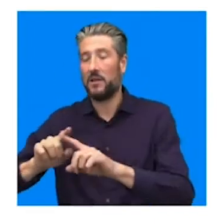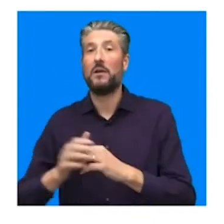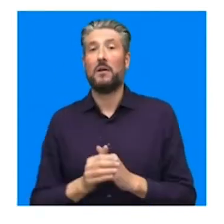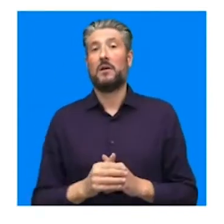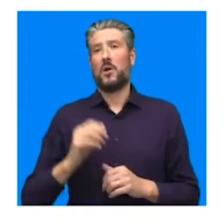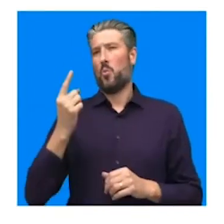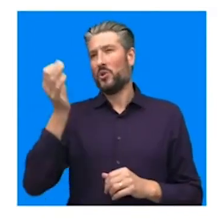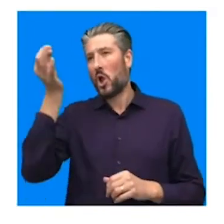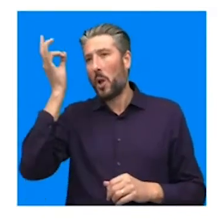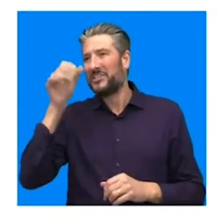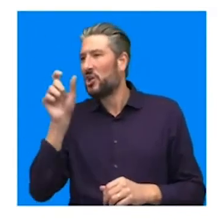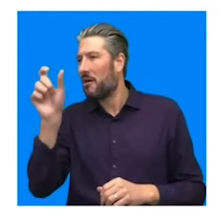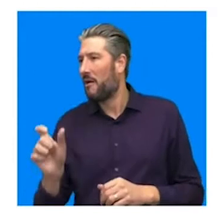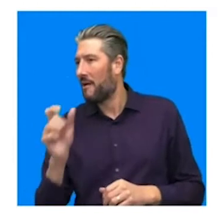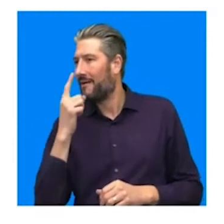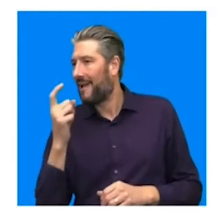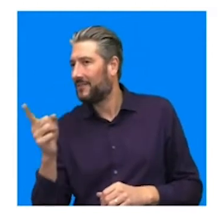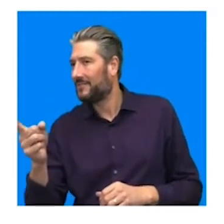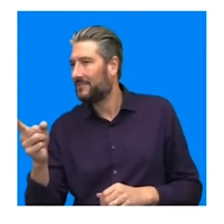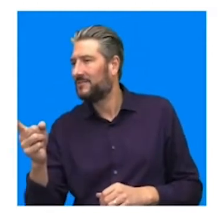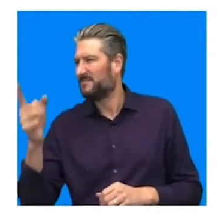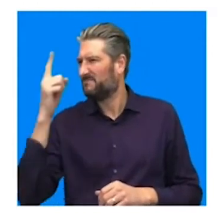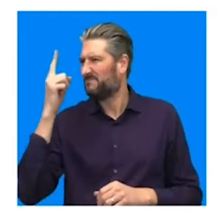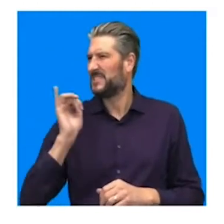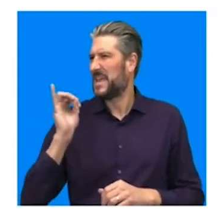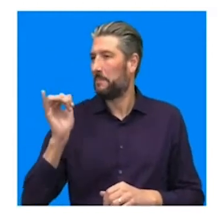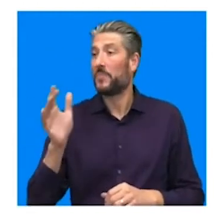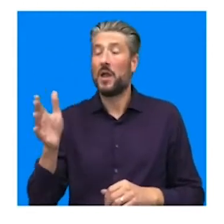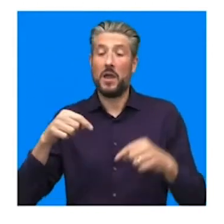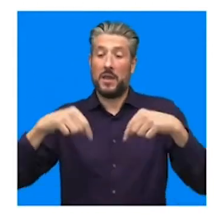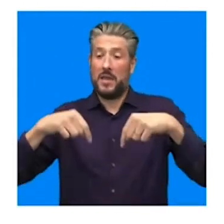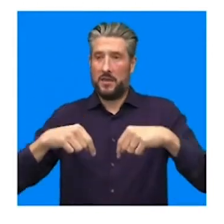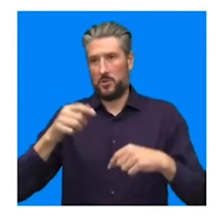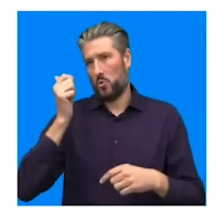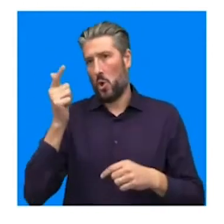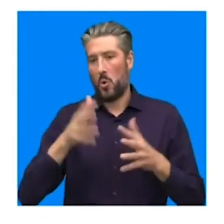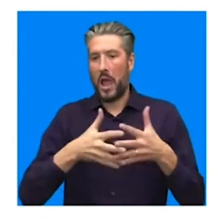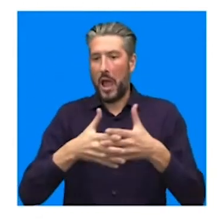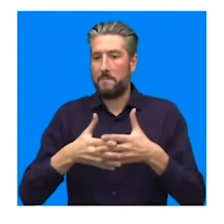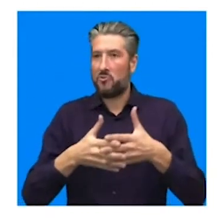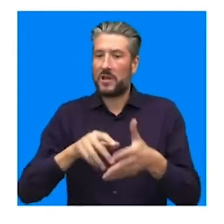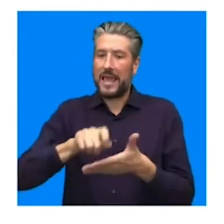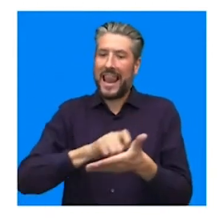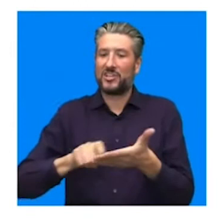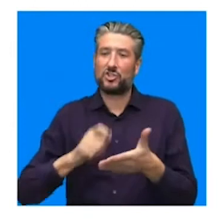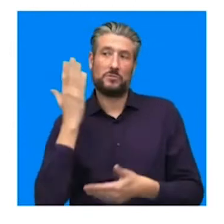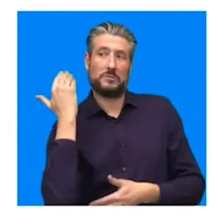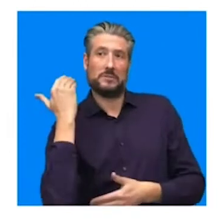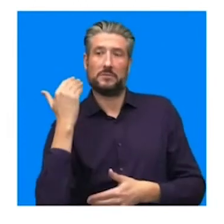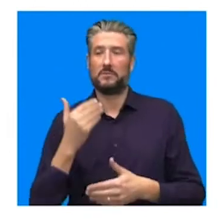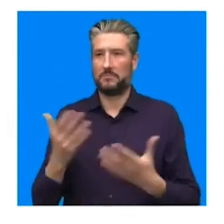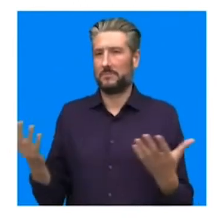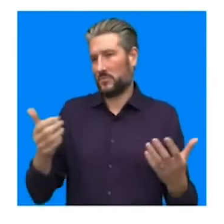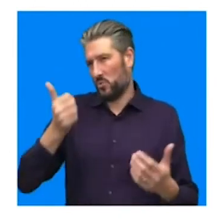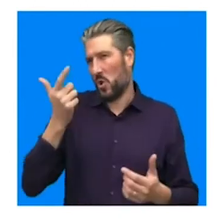maybe relate to this. A couple of weeks ago, we had a pretty substantial election here in the U.S. While we can't vote electronically yet, at least not in Washington,